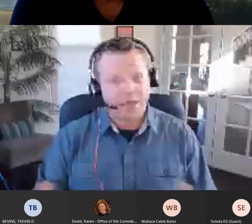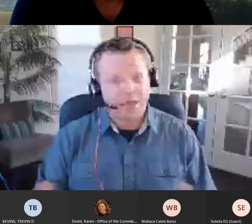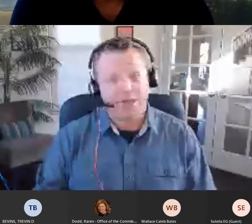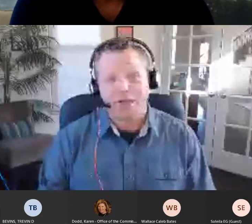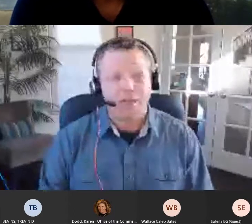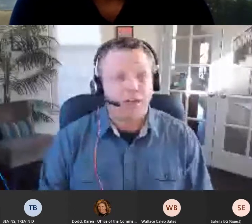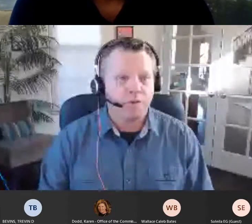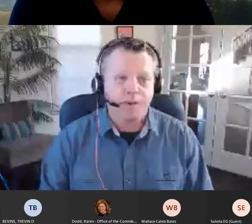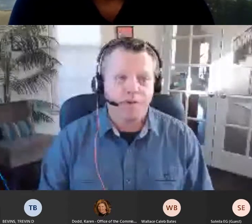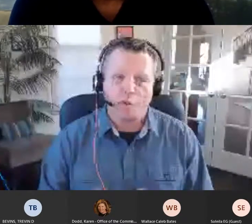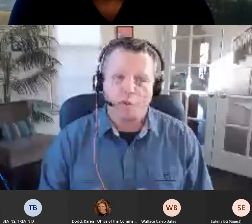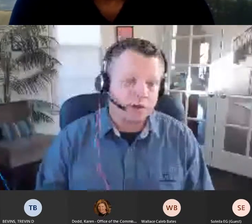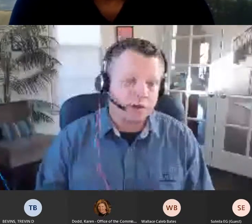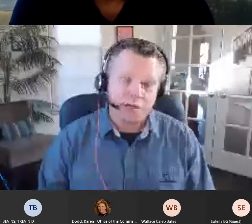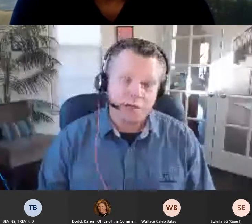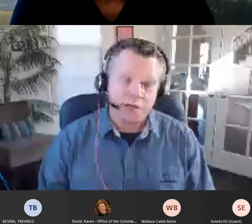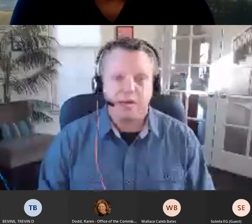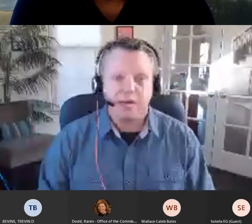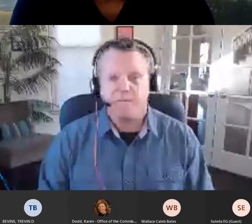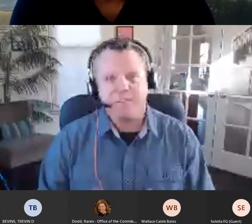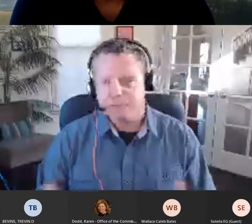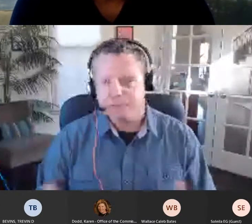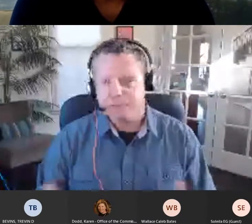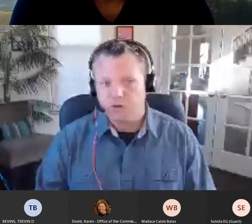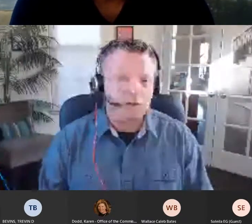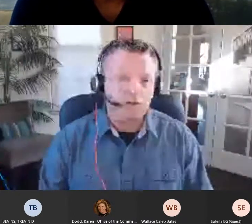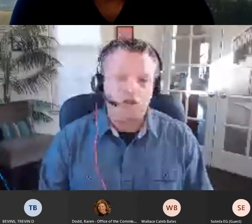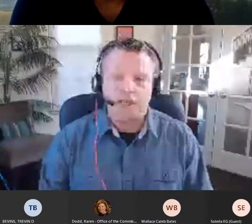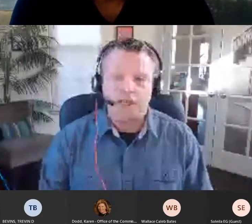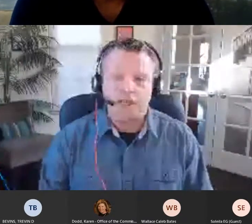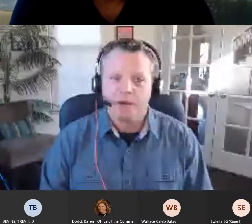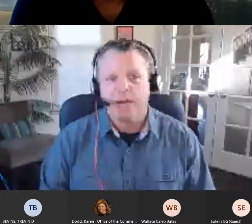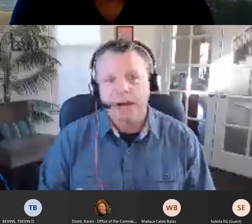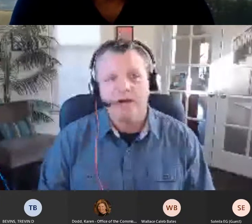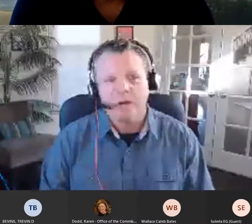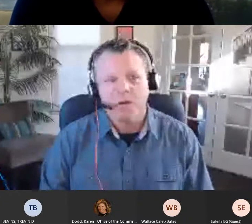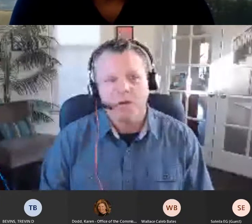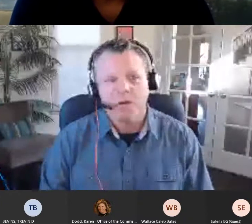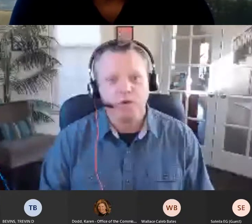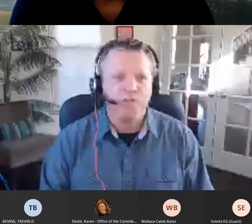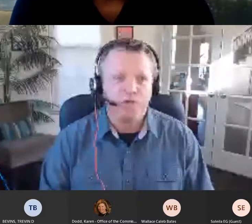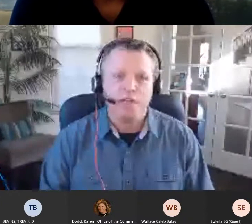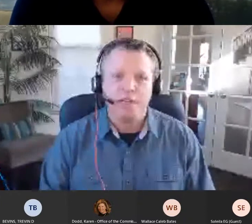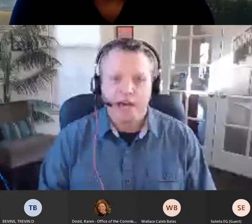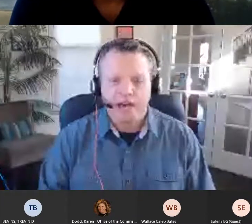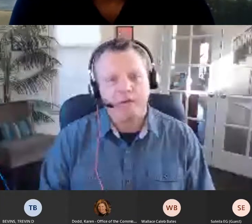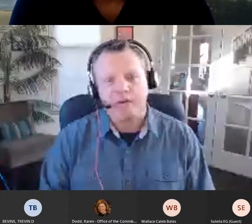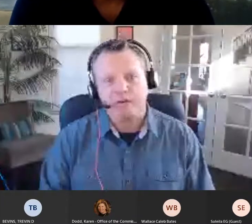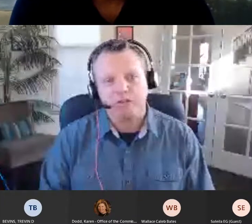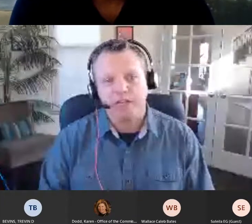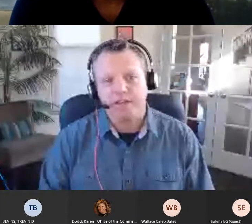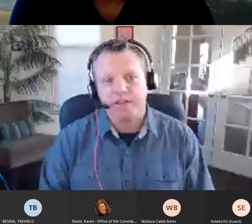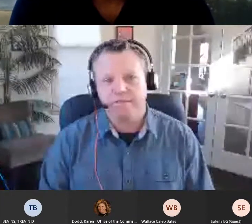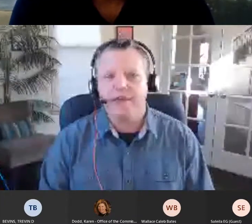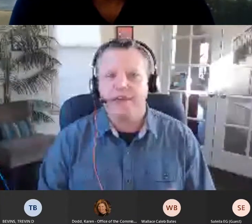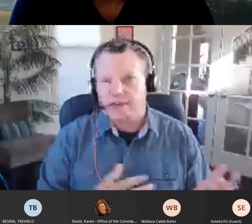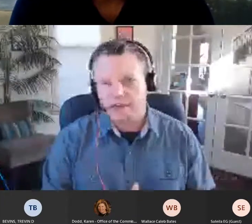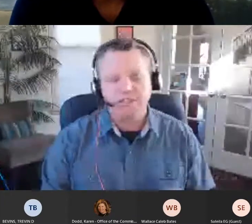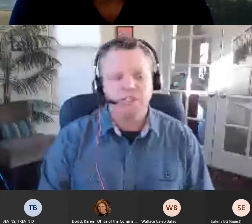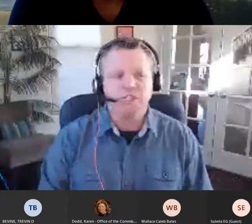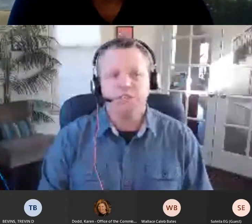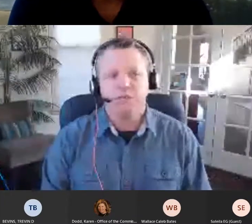in Kentucky, but really around the world. Systems around the world are struggling with how do we reopen schools? How do we do so